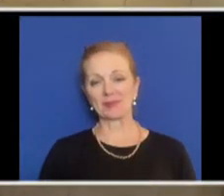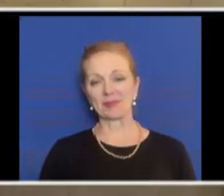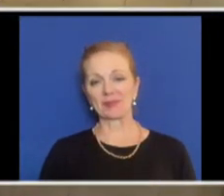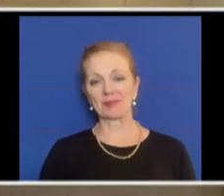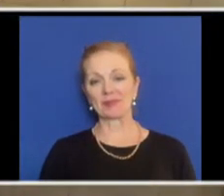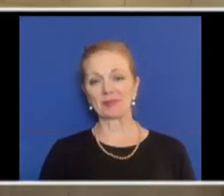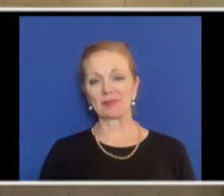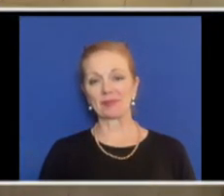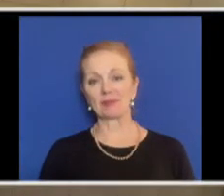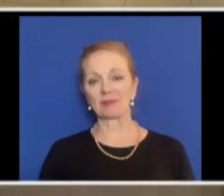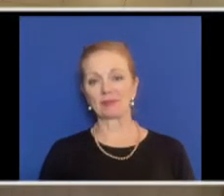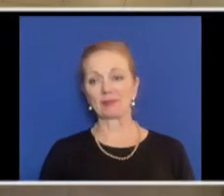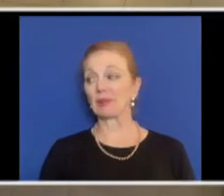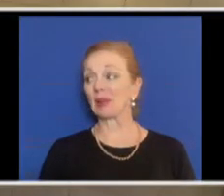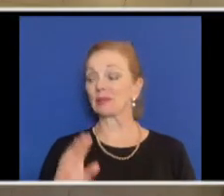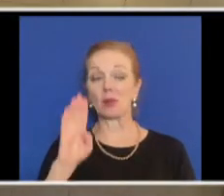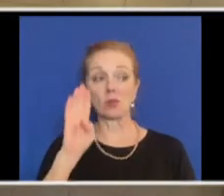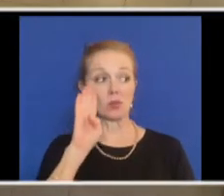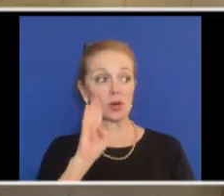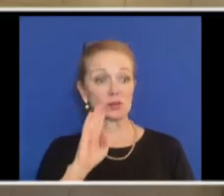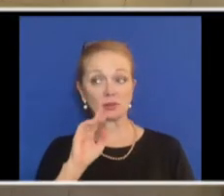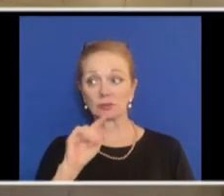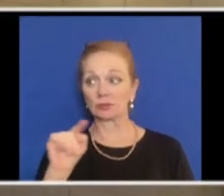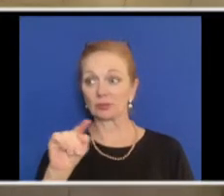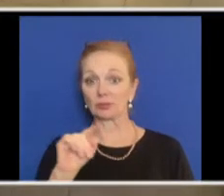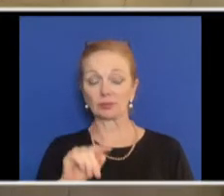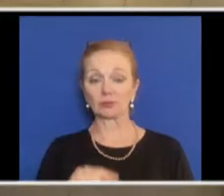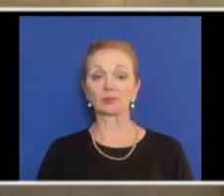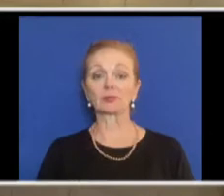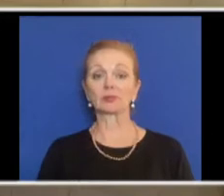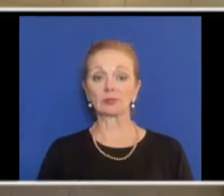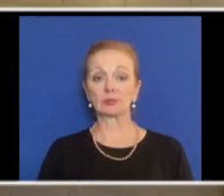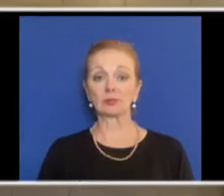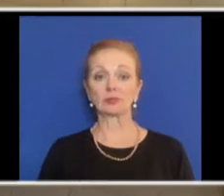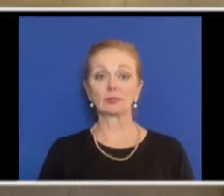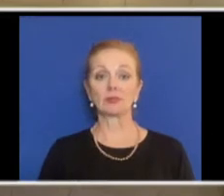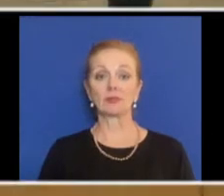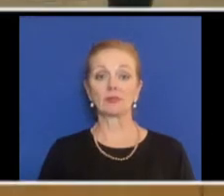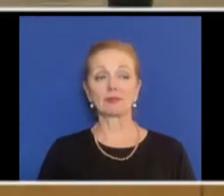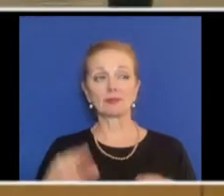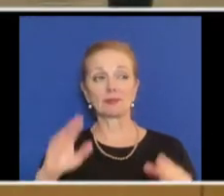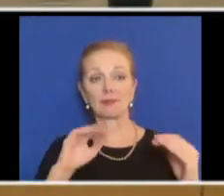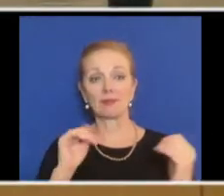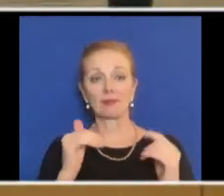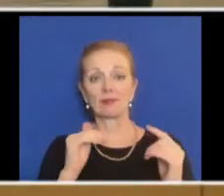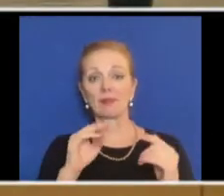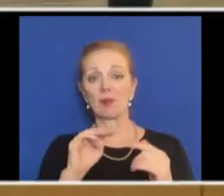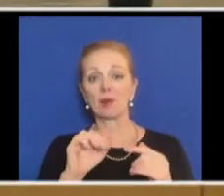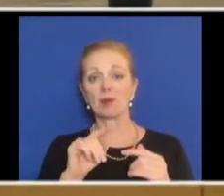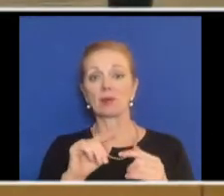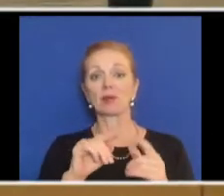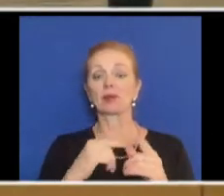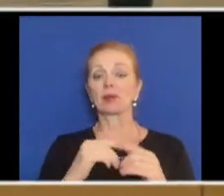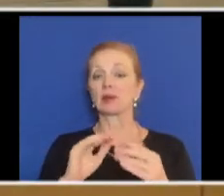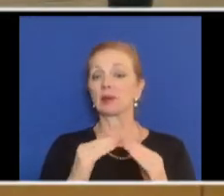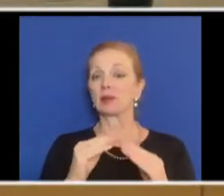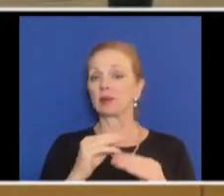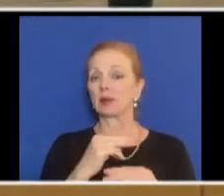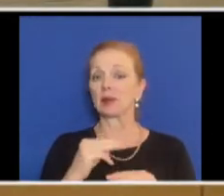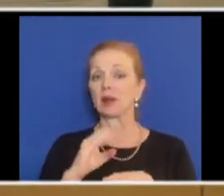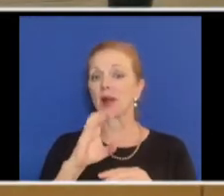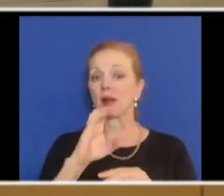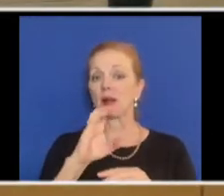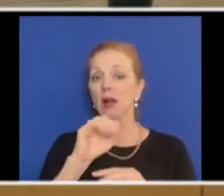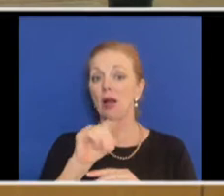Miss Brown 10 minutes evening mayor Pro tem council members sending committee members Colin Brown